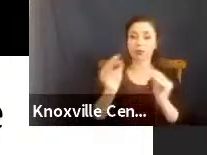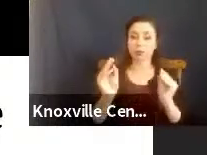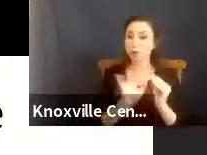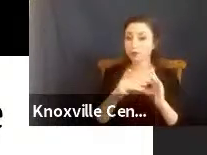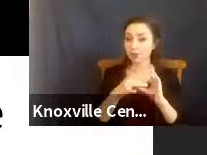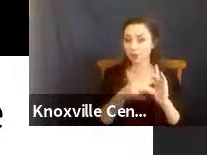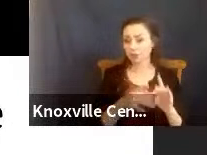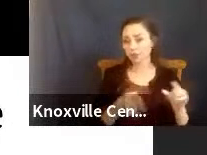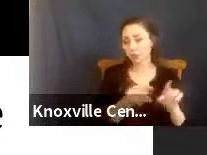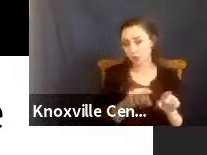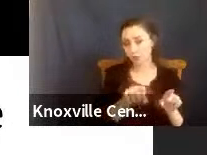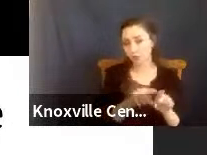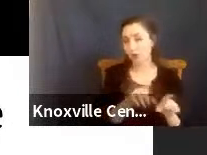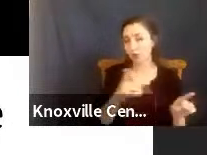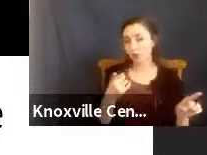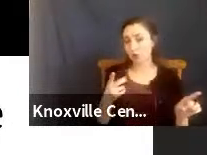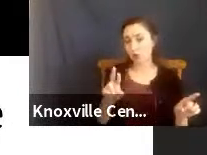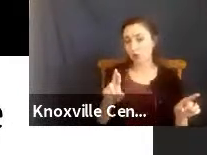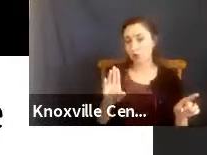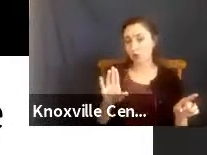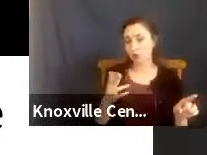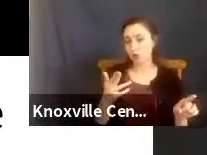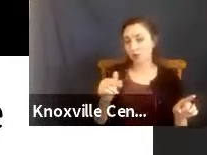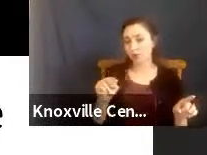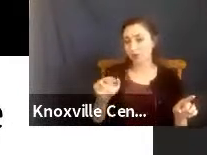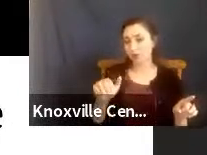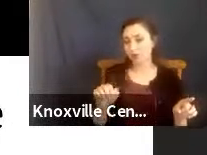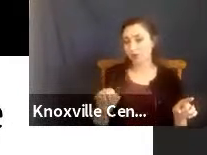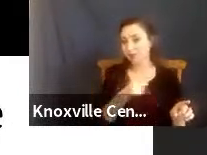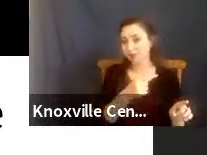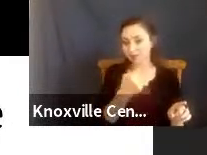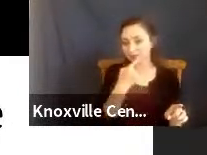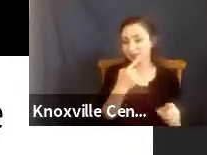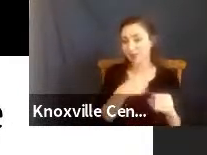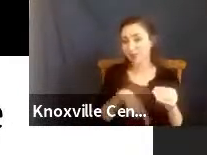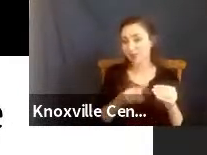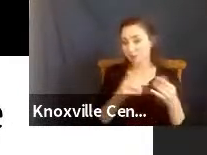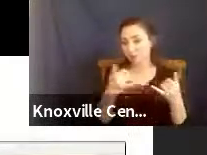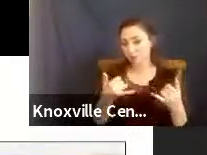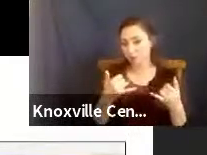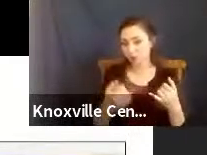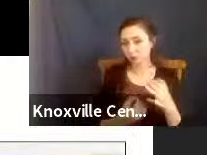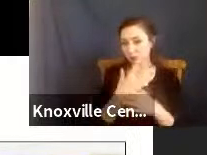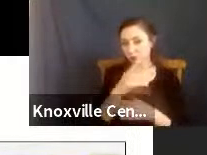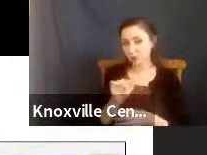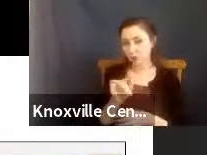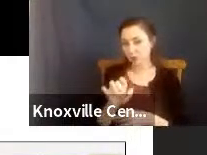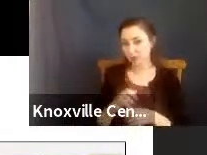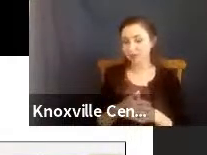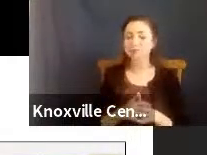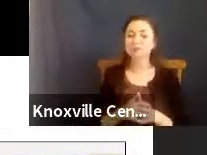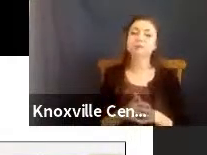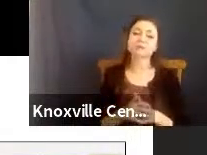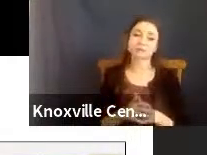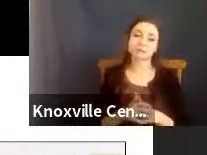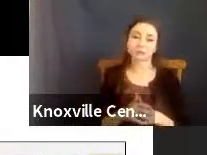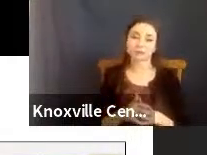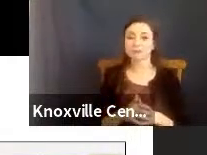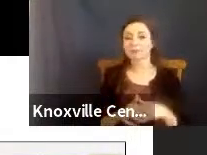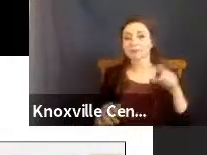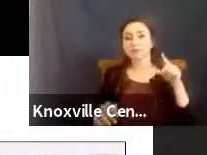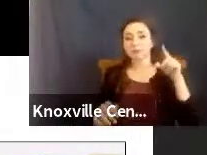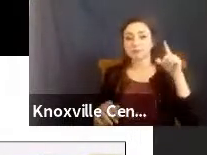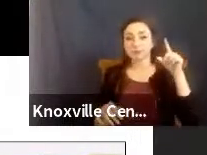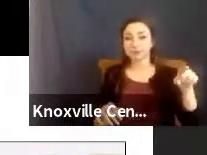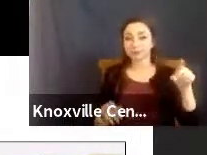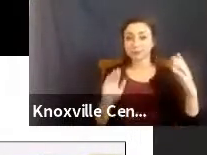which is compatible also with what Dr. Buchanan said about what our current growth rate is. Next slide, please. So